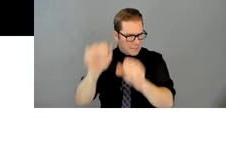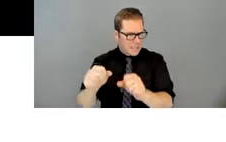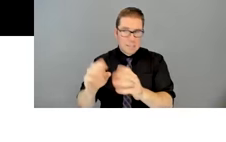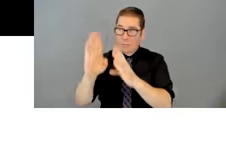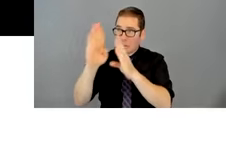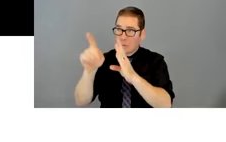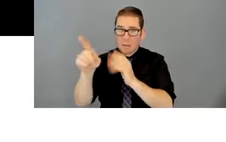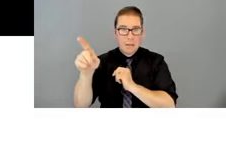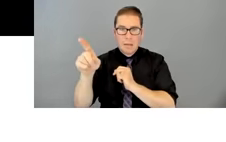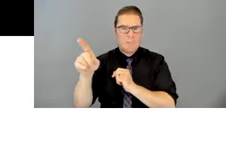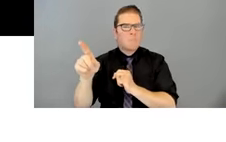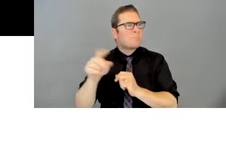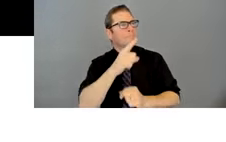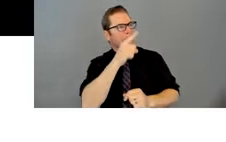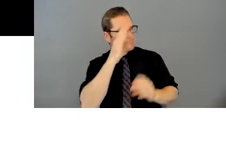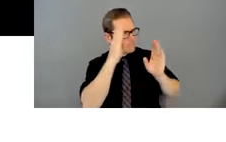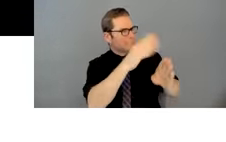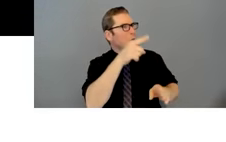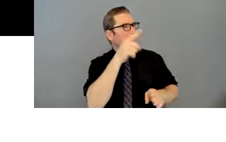And she passed that class.